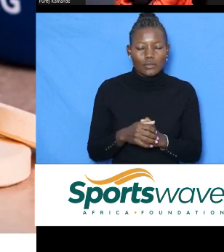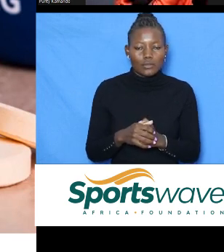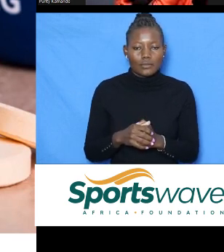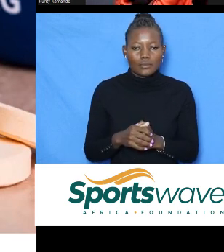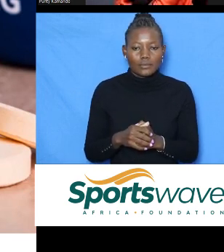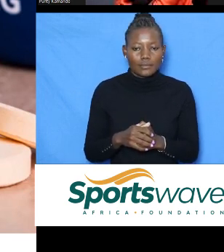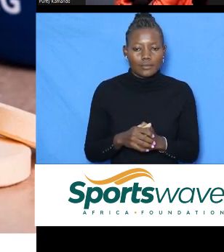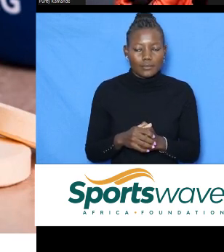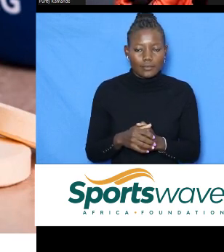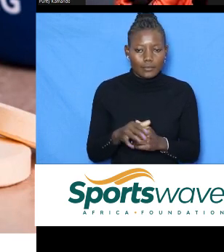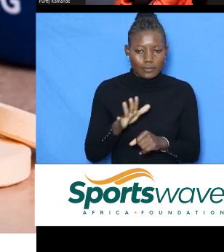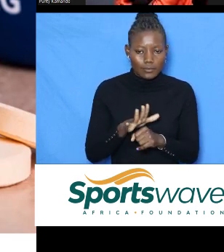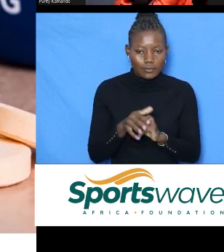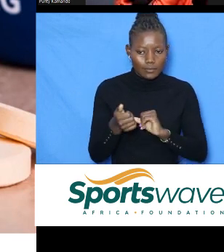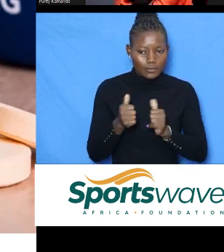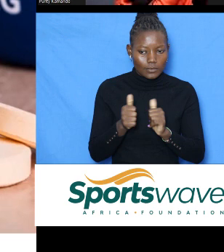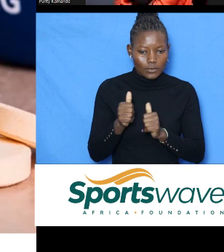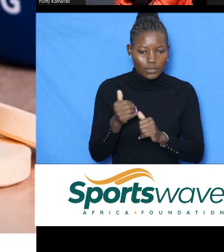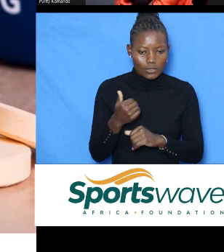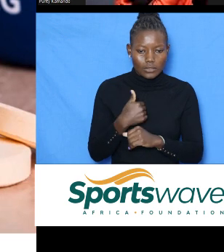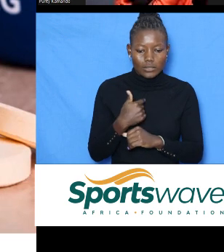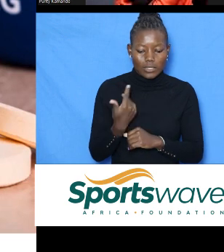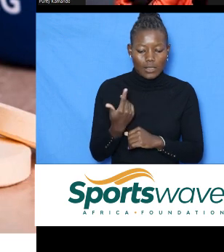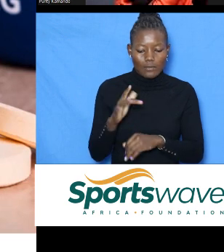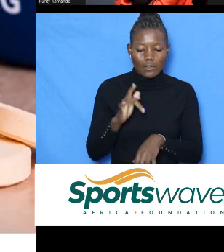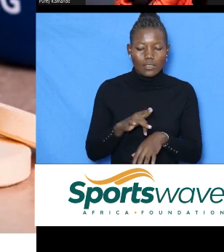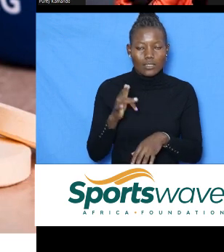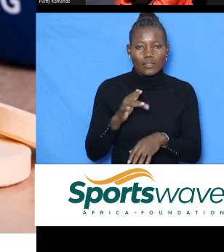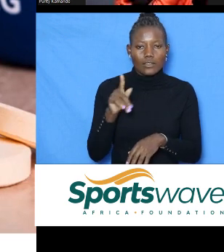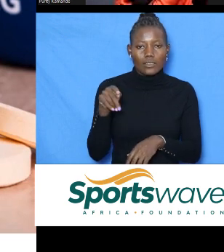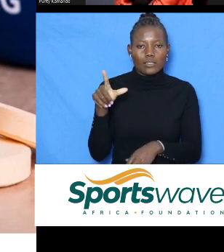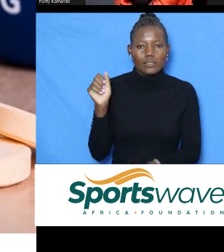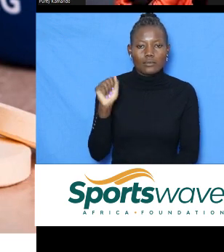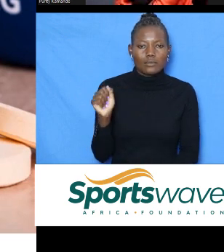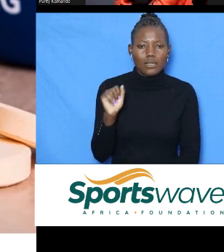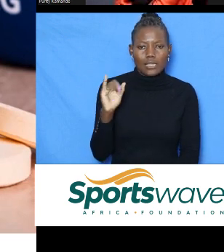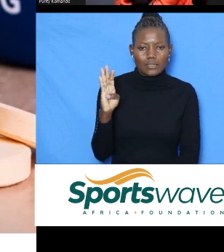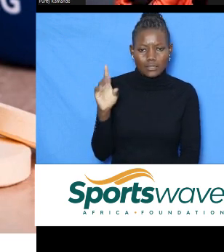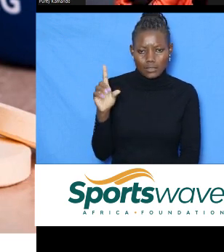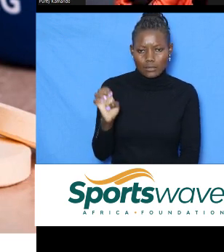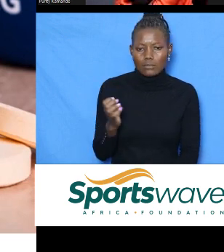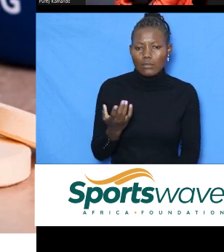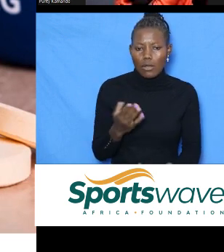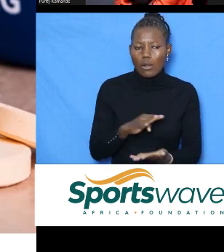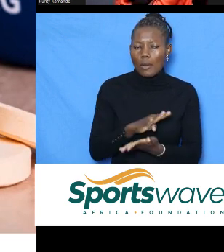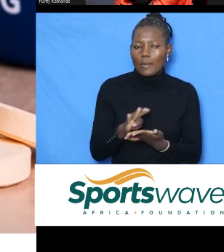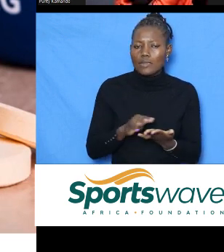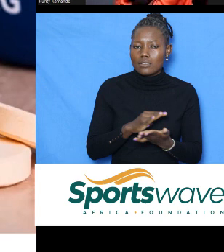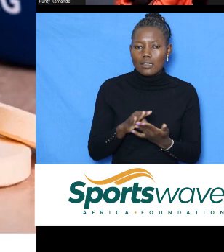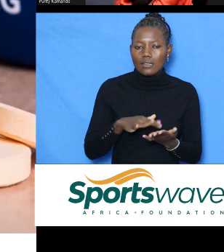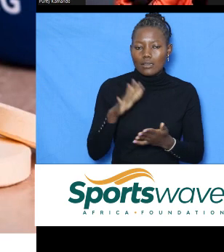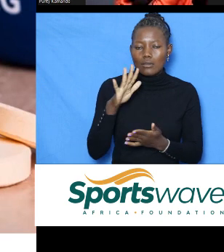find that many sports supplements have the placebo effect. Placebo effect is basically an effect that is more of